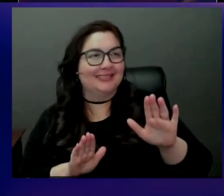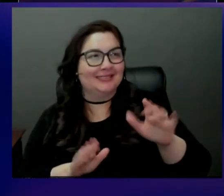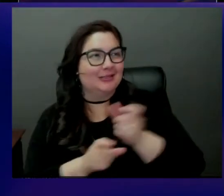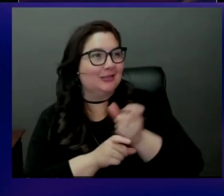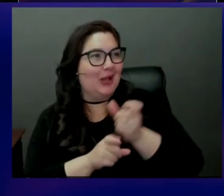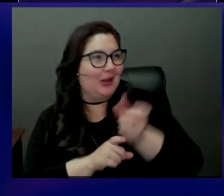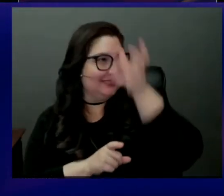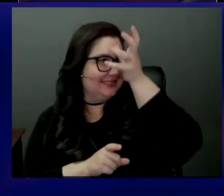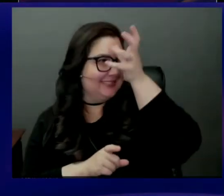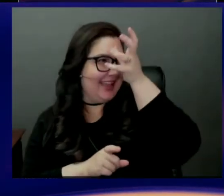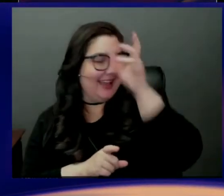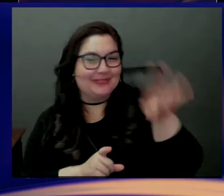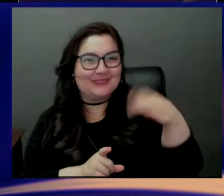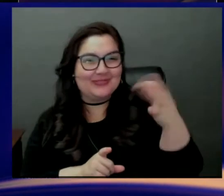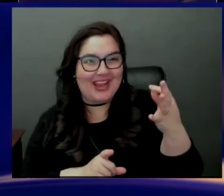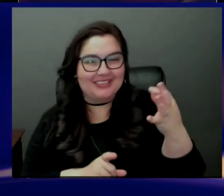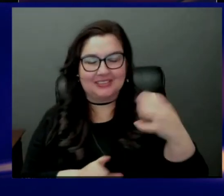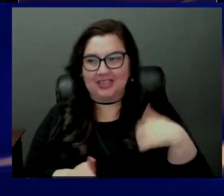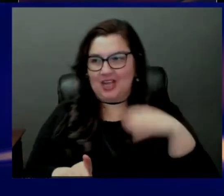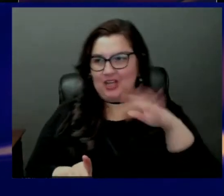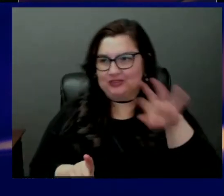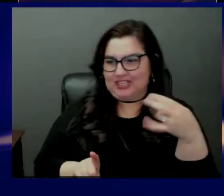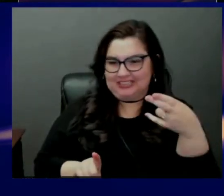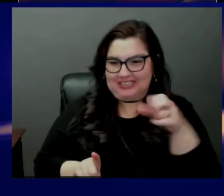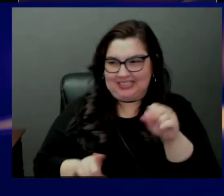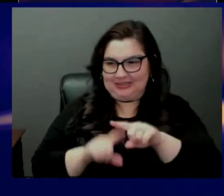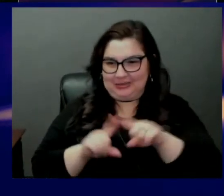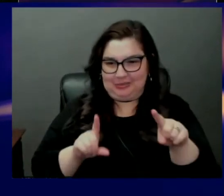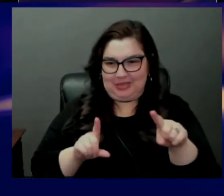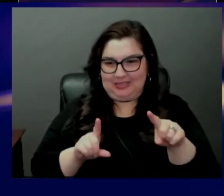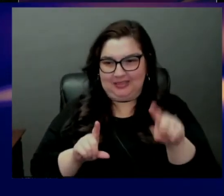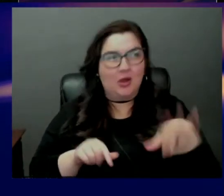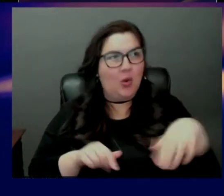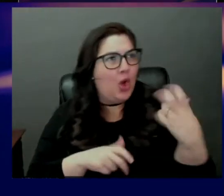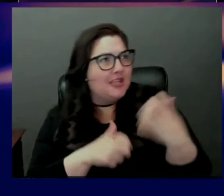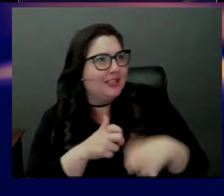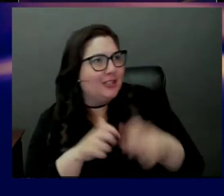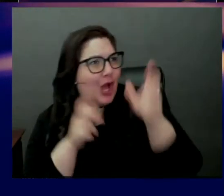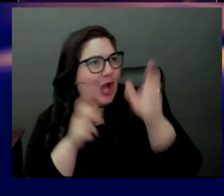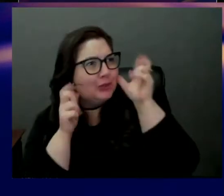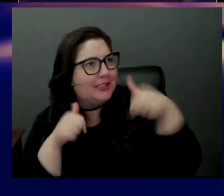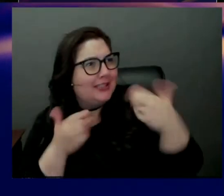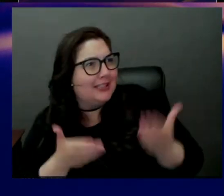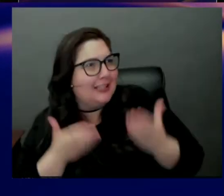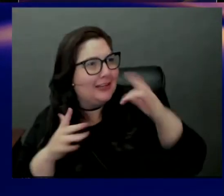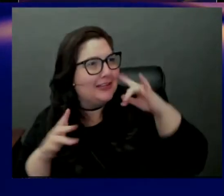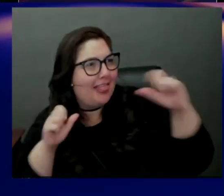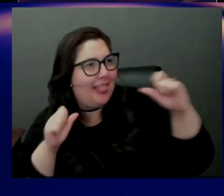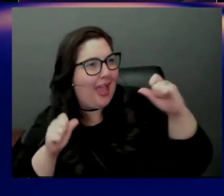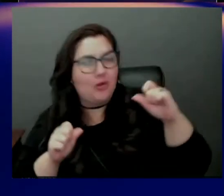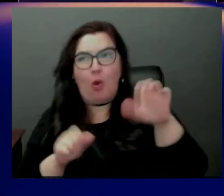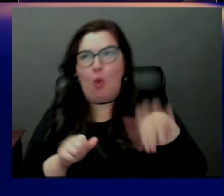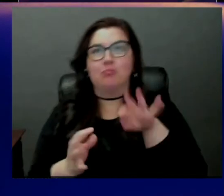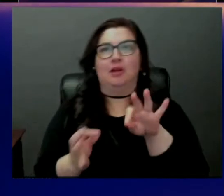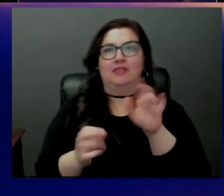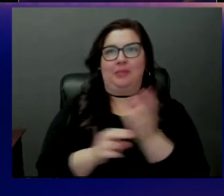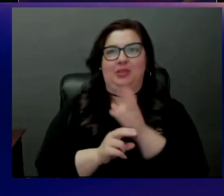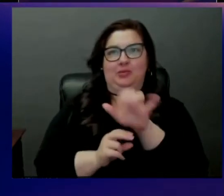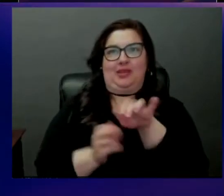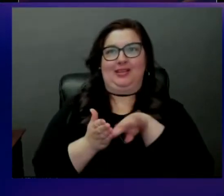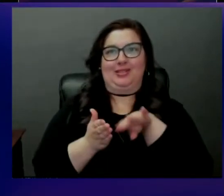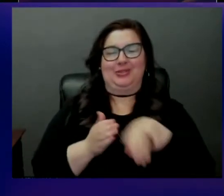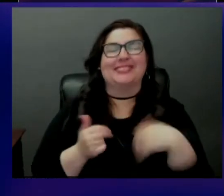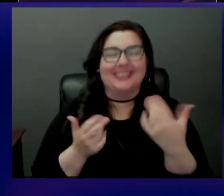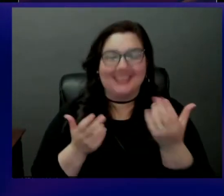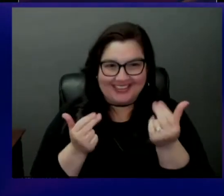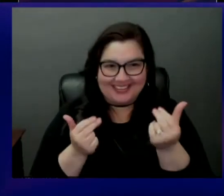it. Okay. Well, again, it's hard to hear in here. You can use that excuse. Sure, yeah. I'm deaf in this That's year, so even more. Yeah. Perfect. So again, yes, what